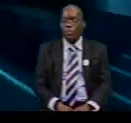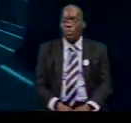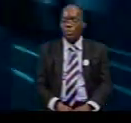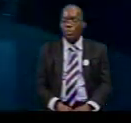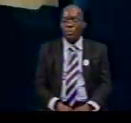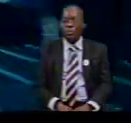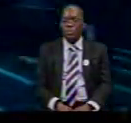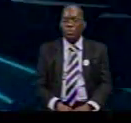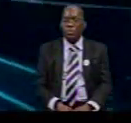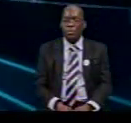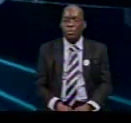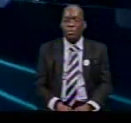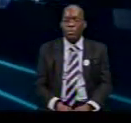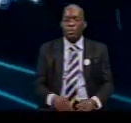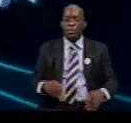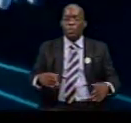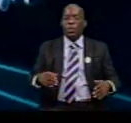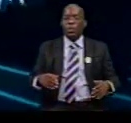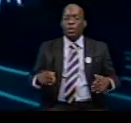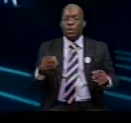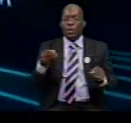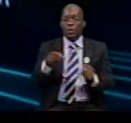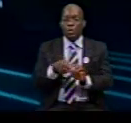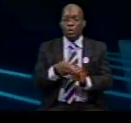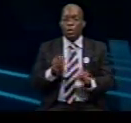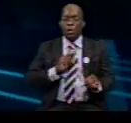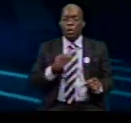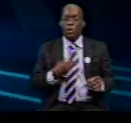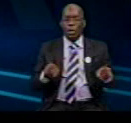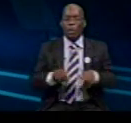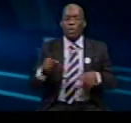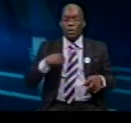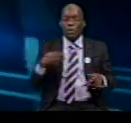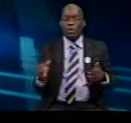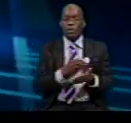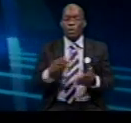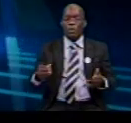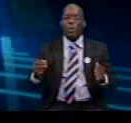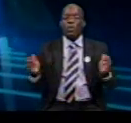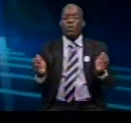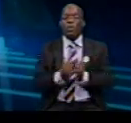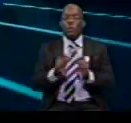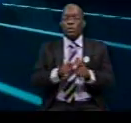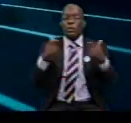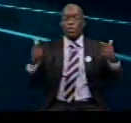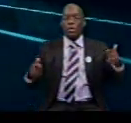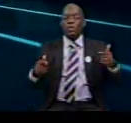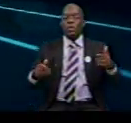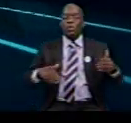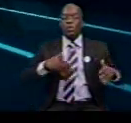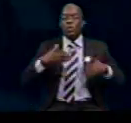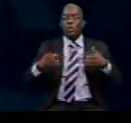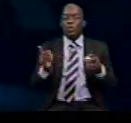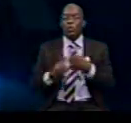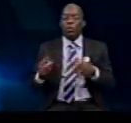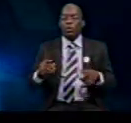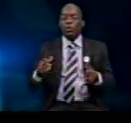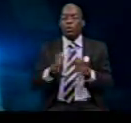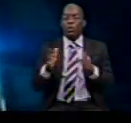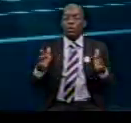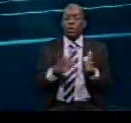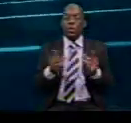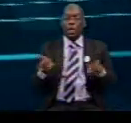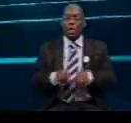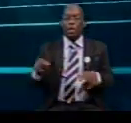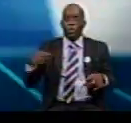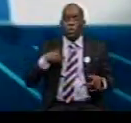Join us in singing with joy to our great King Jesus as we present to you choir ministrations from regions,